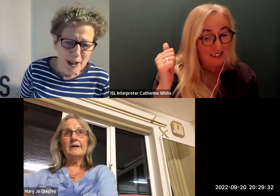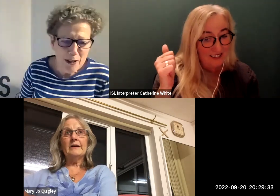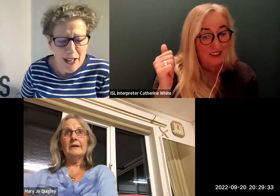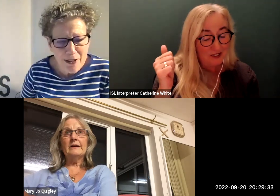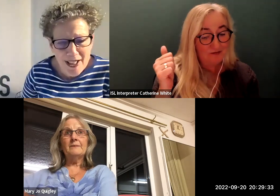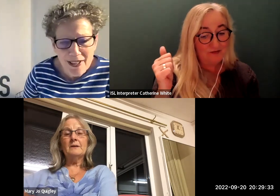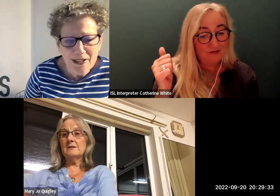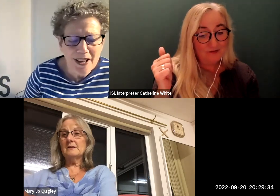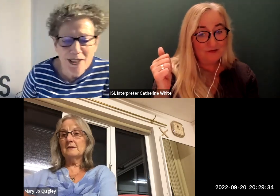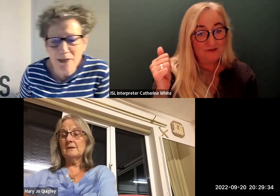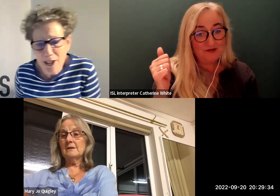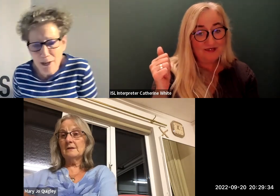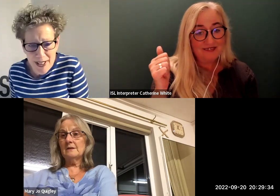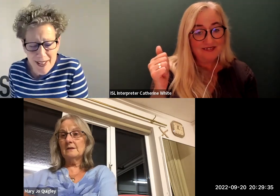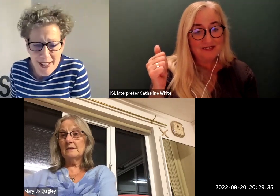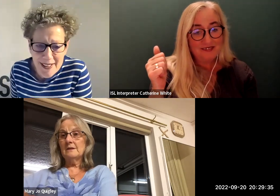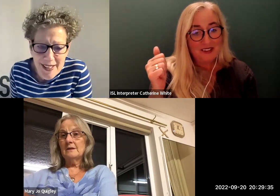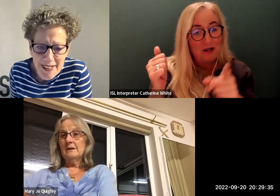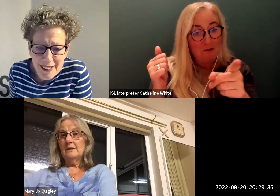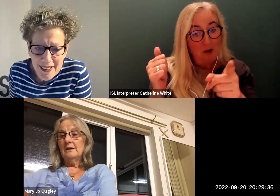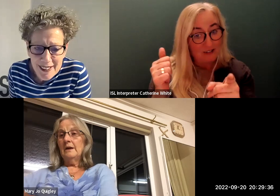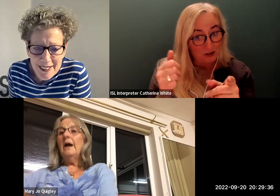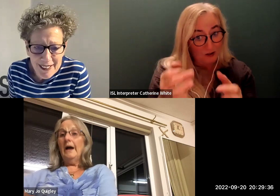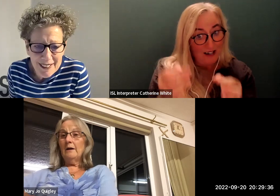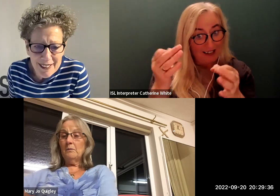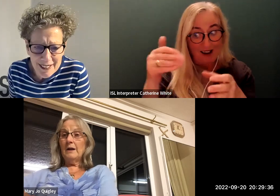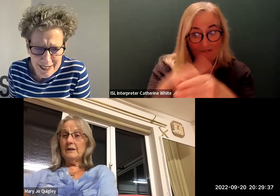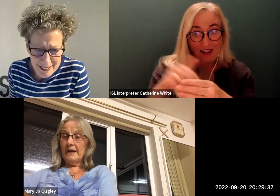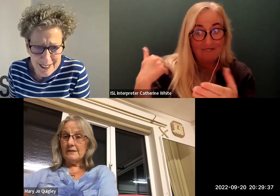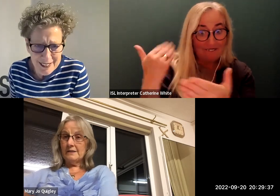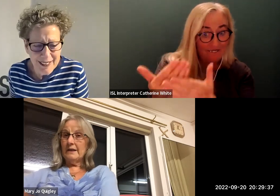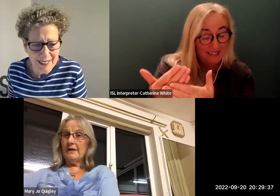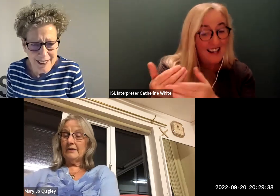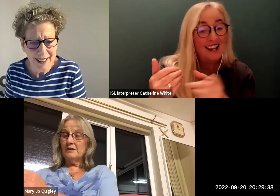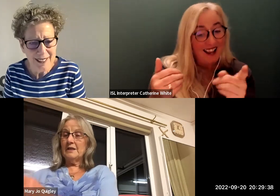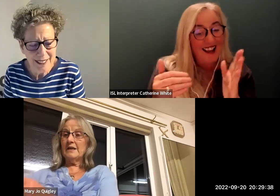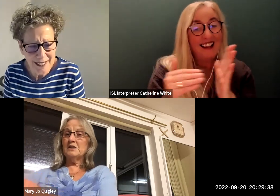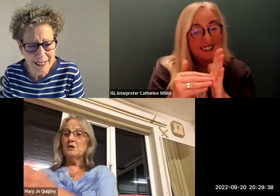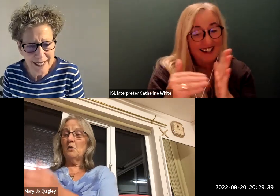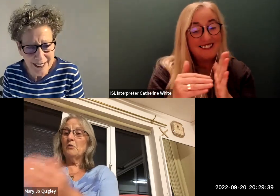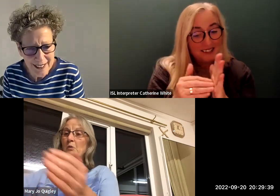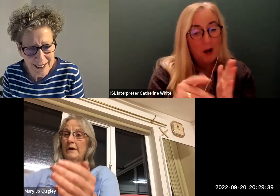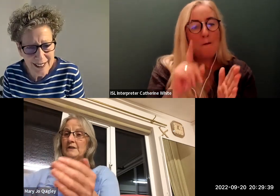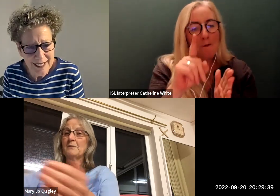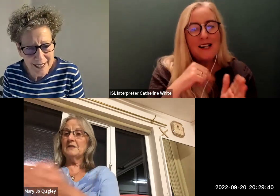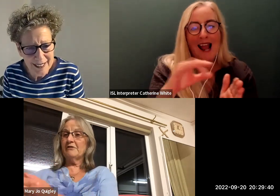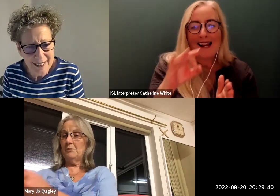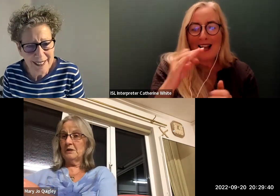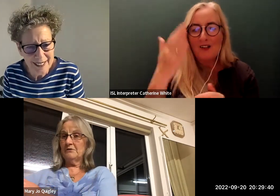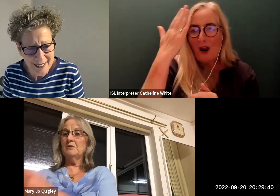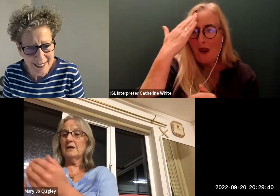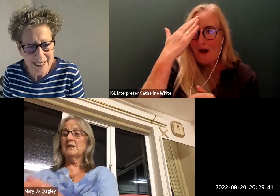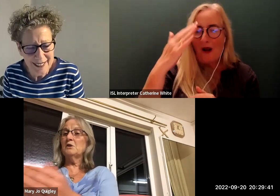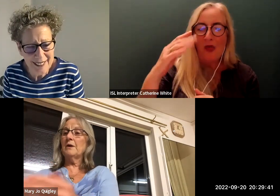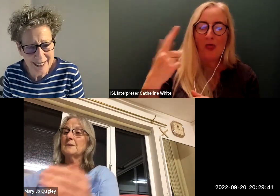And because great involvement since. Well, yes, yeah. And then you see, getting to know the whites from a different point